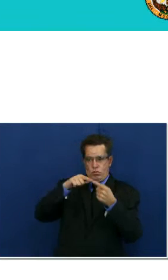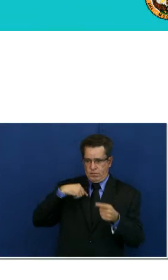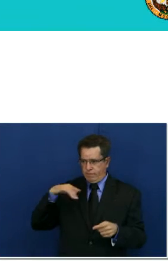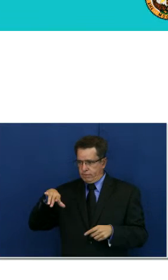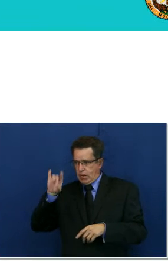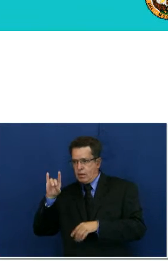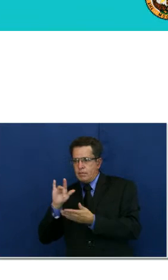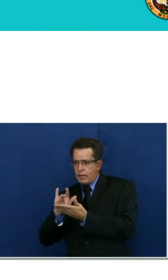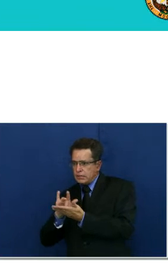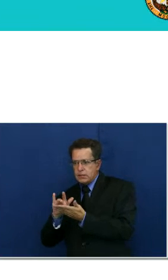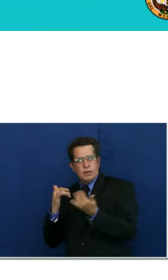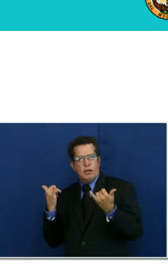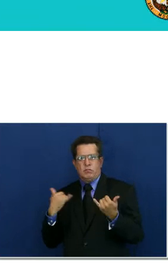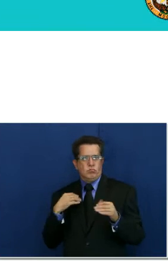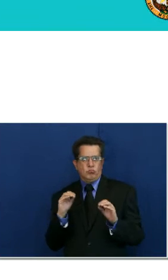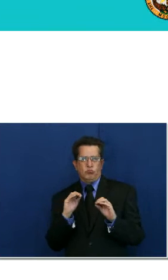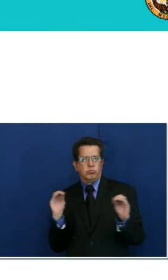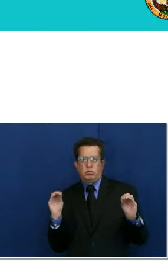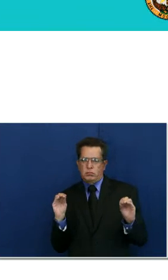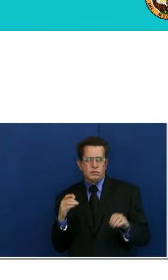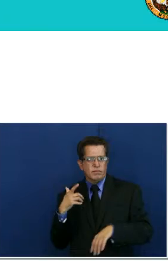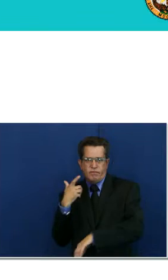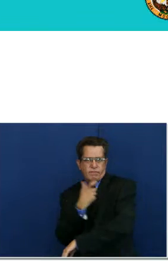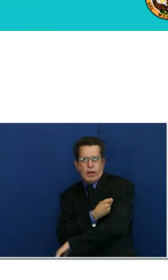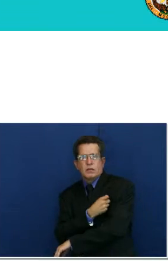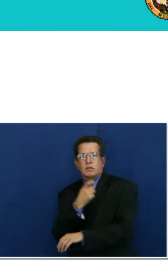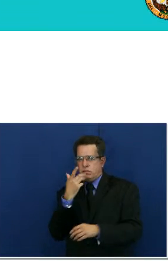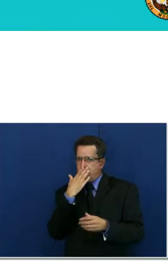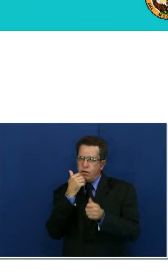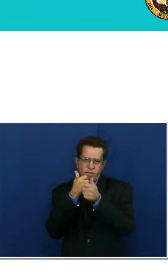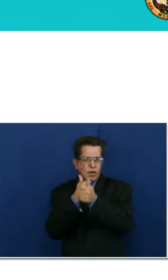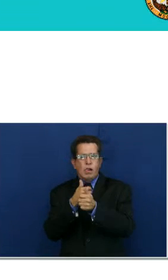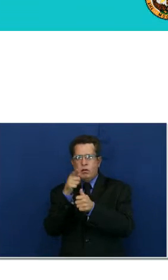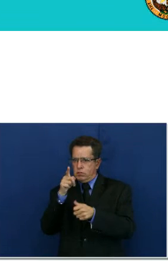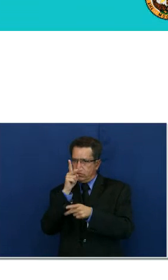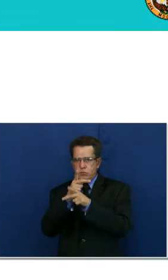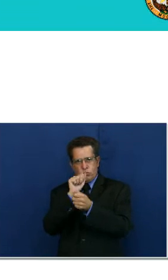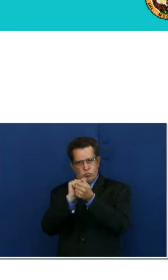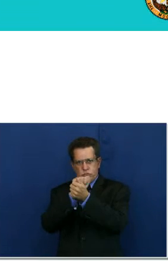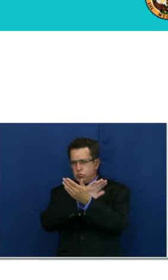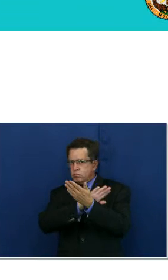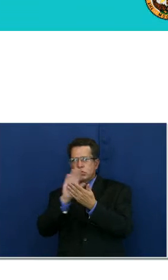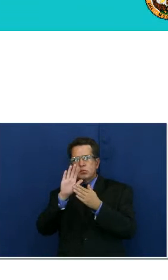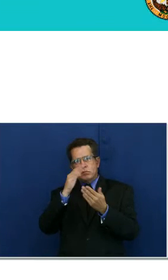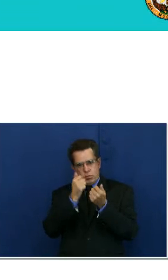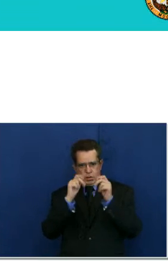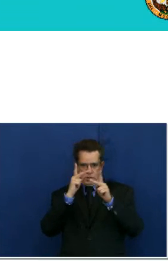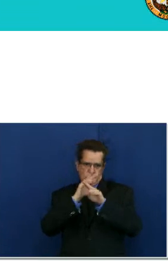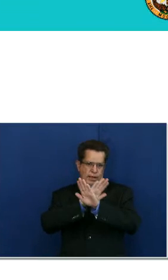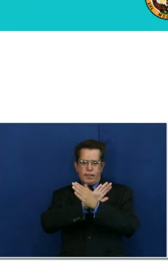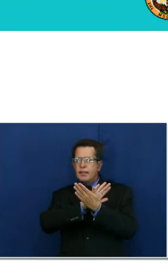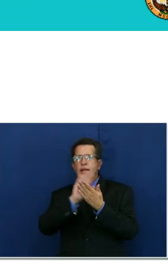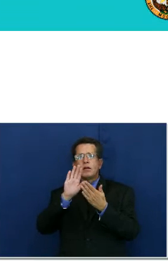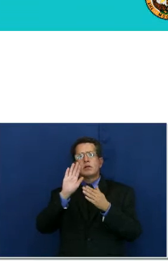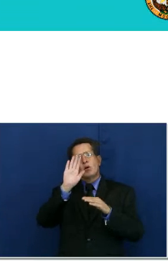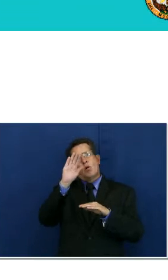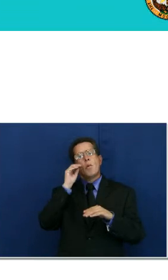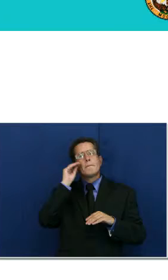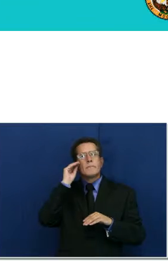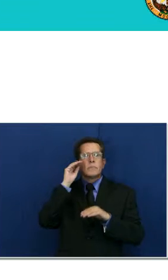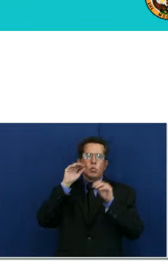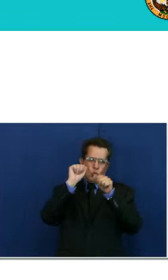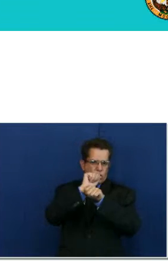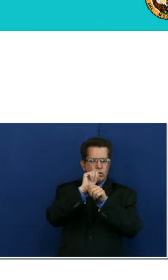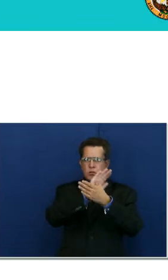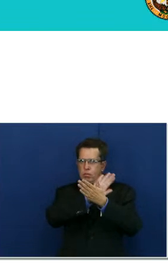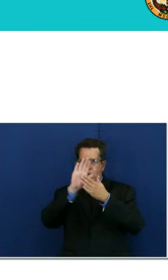to achieve herd immunity. These strategies include washing your hands and promoting sanitation practices,